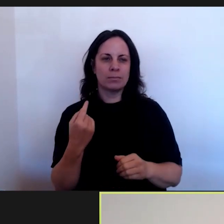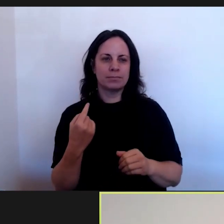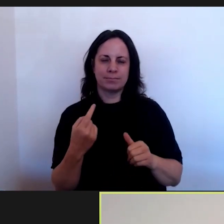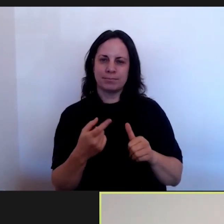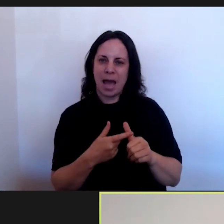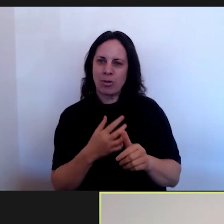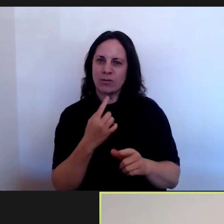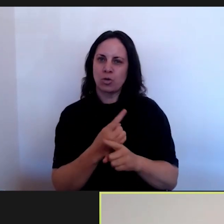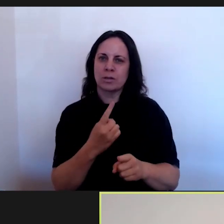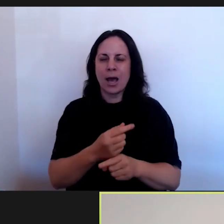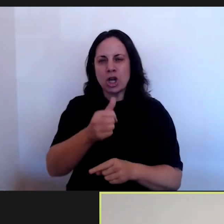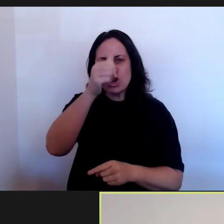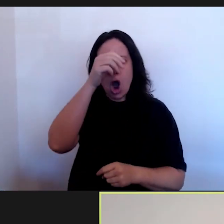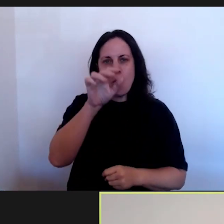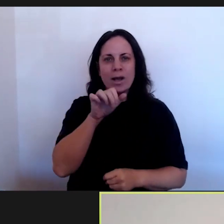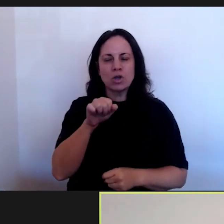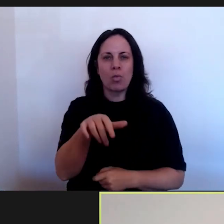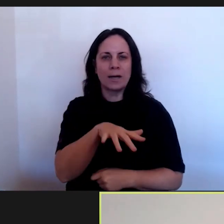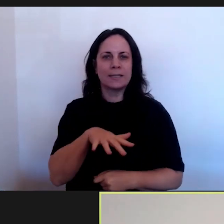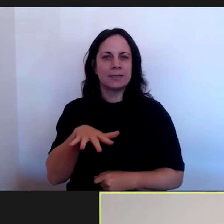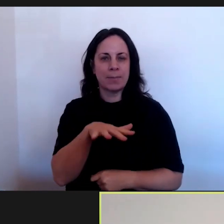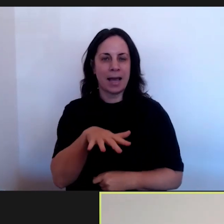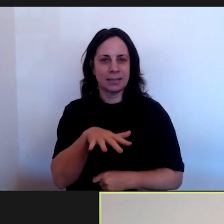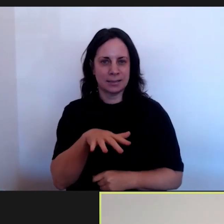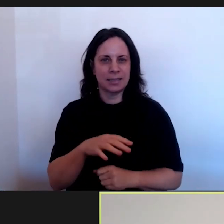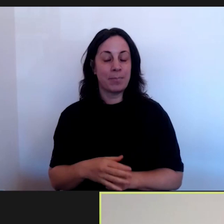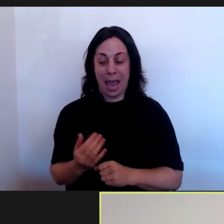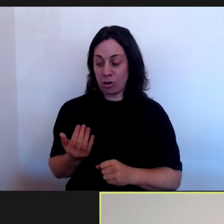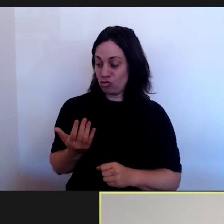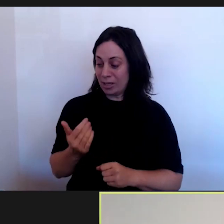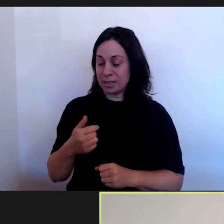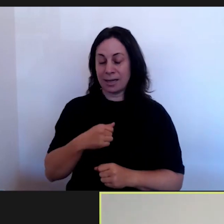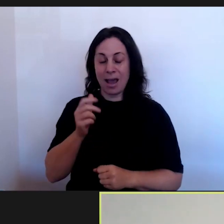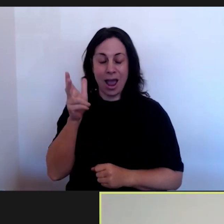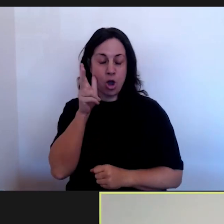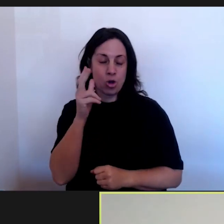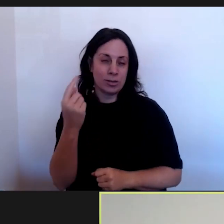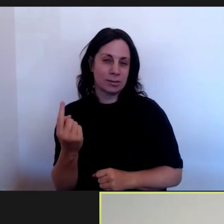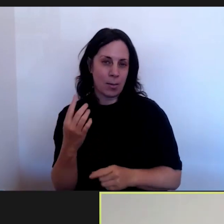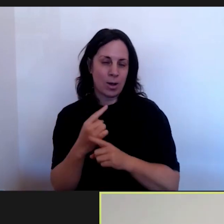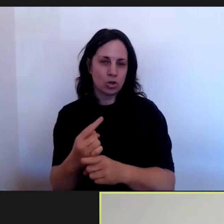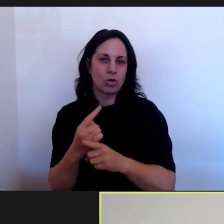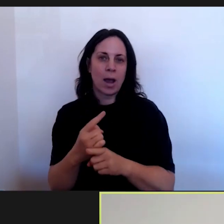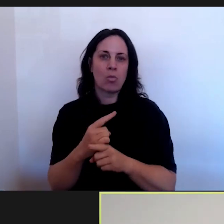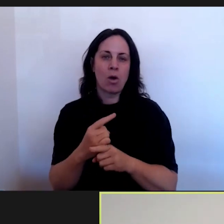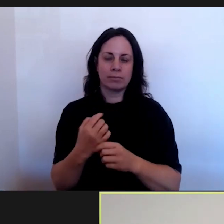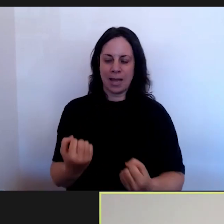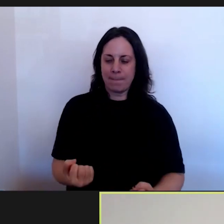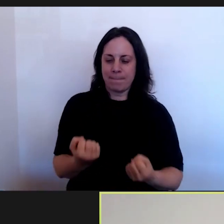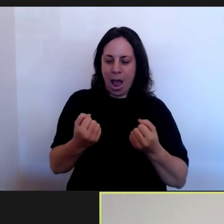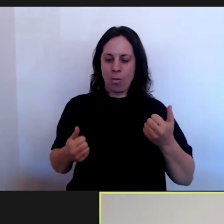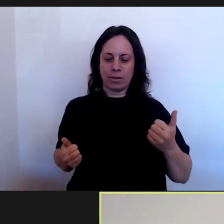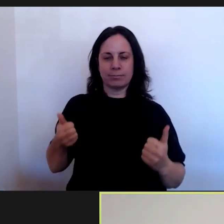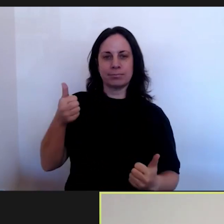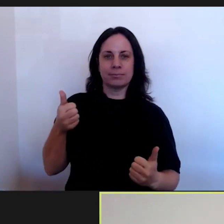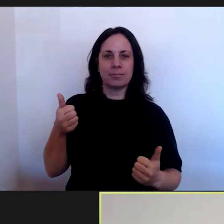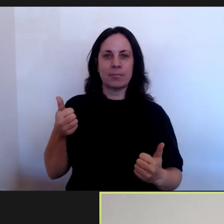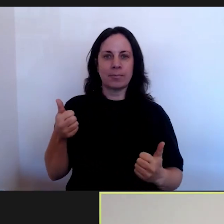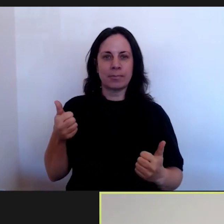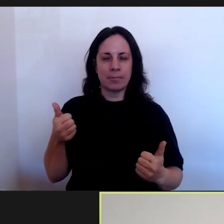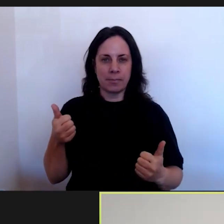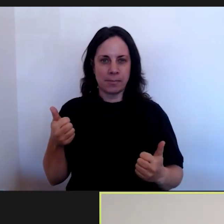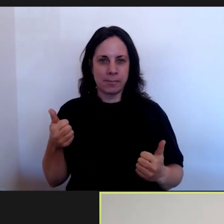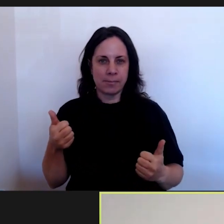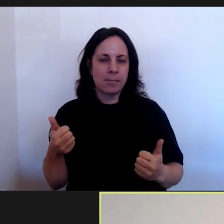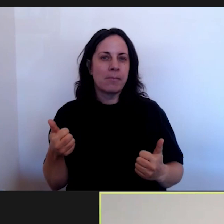research space that, and I recently heard someone talking about the power dynamics. So there is the power that you know you hold, but there's also the